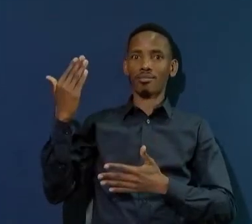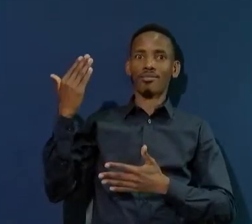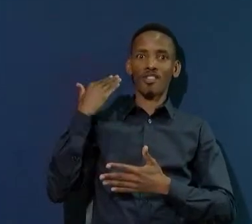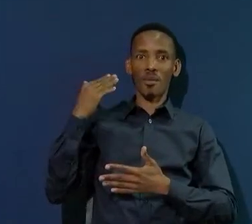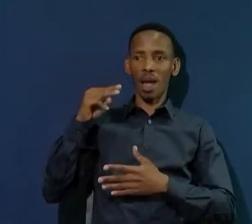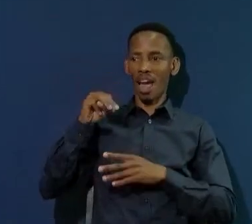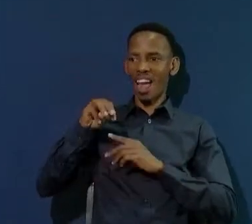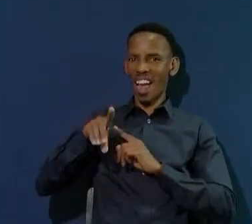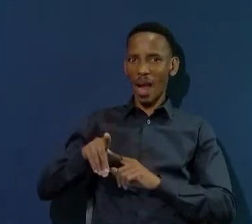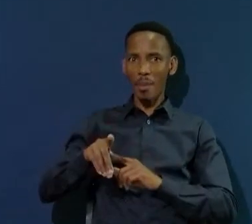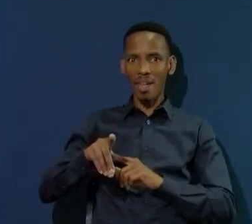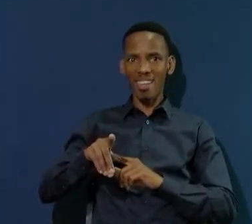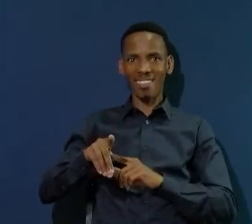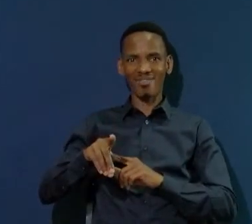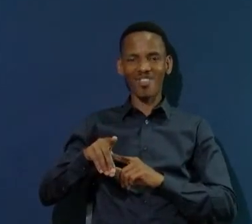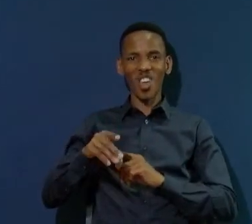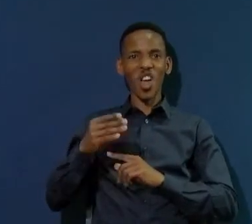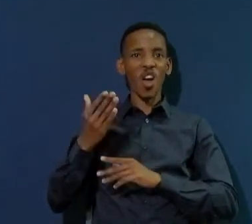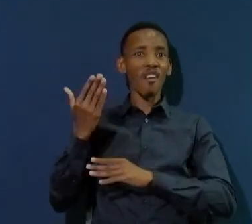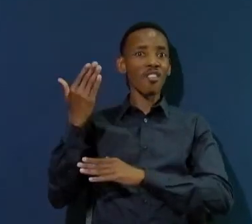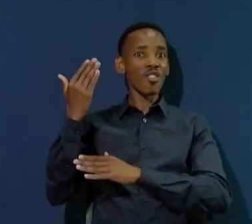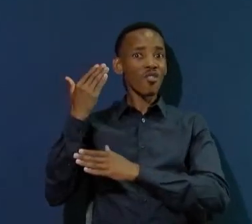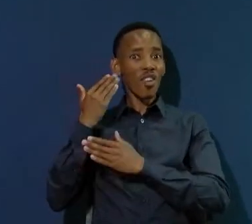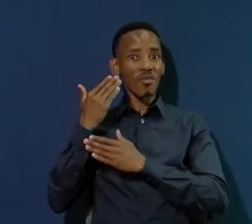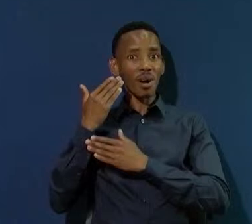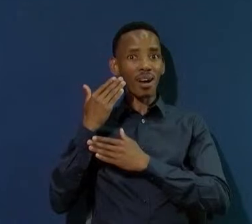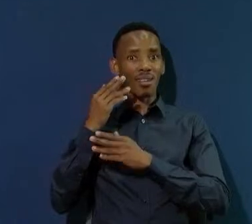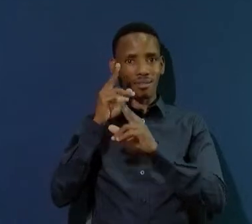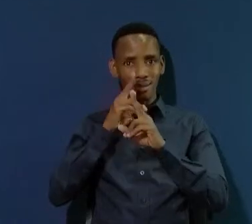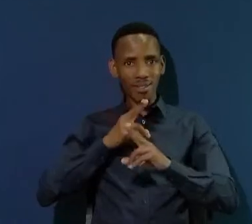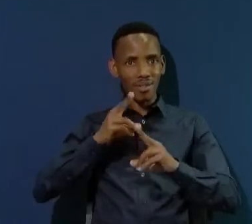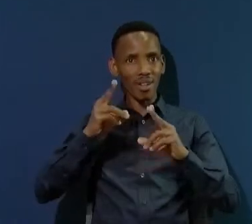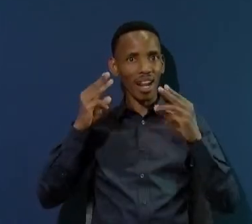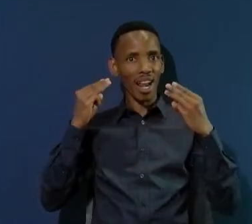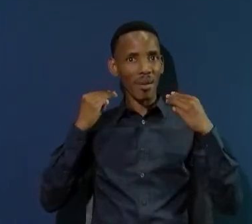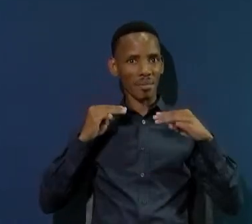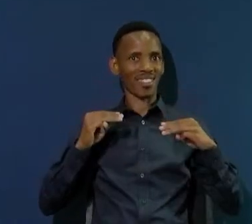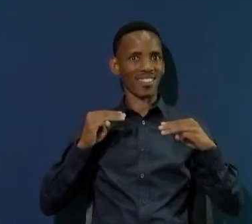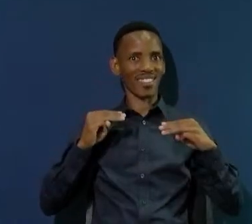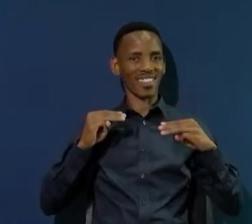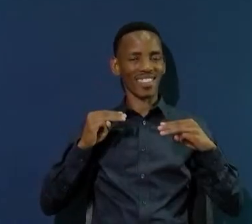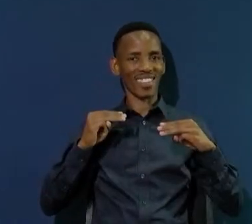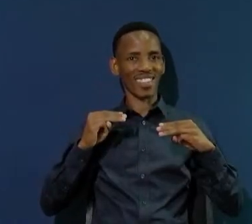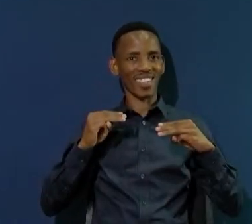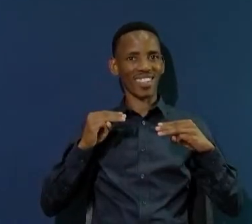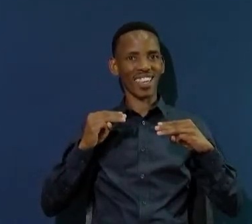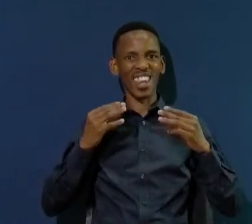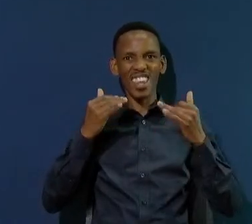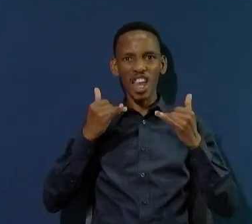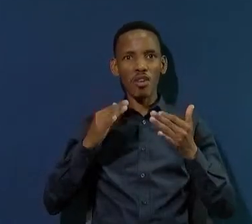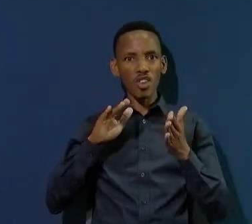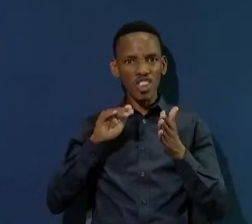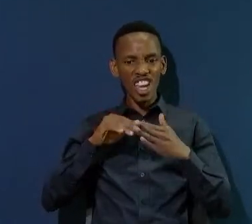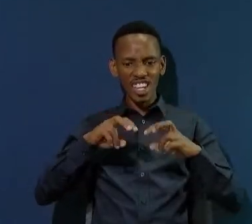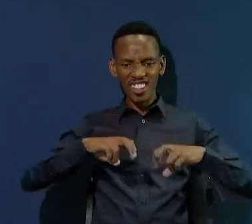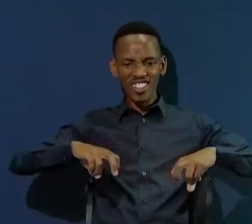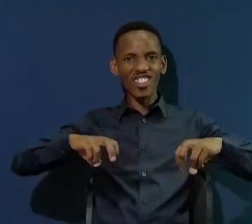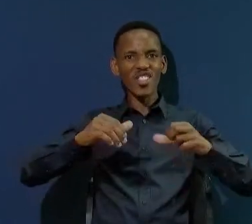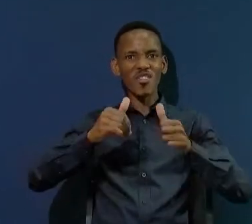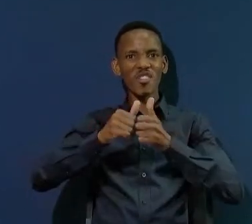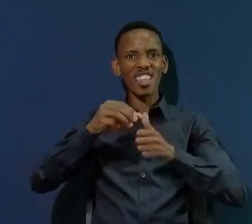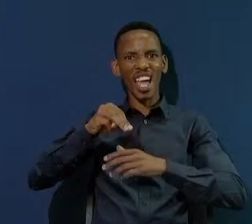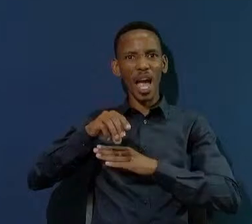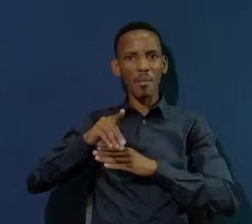former honorable minister of this ke dumela jalo ra simolola re ka ja mekwetsepele bone hela go sena tlhong